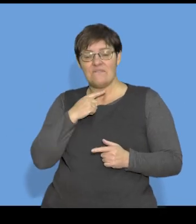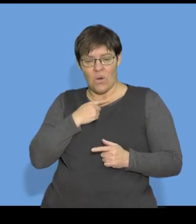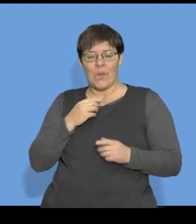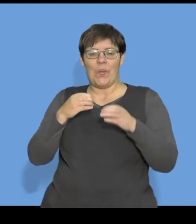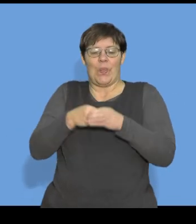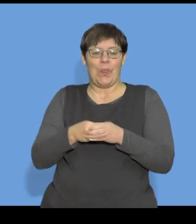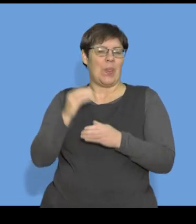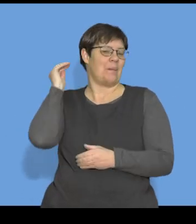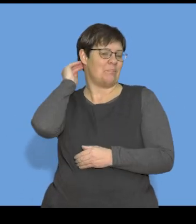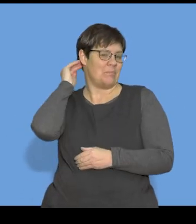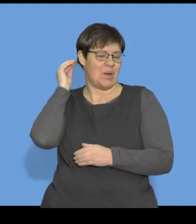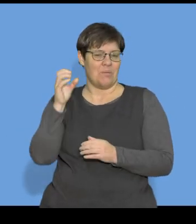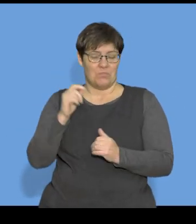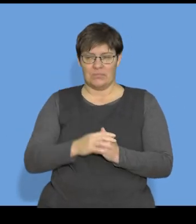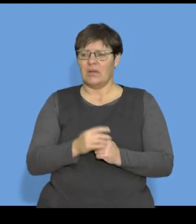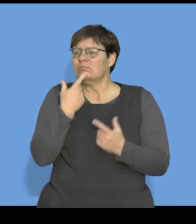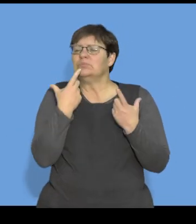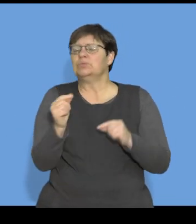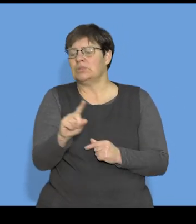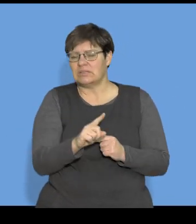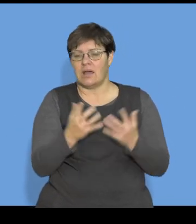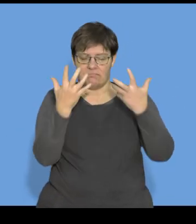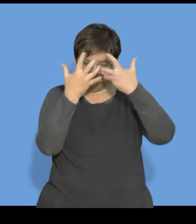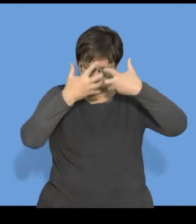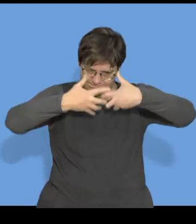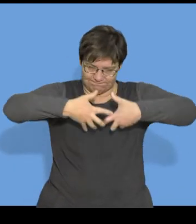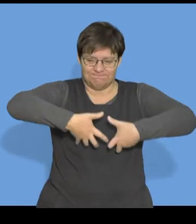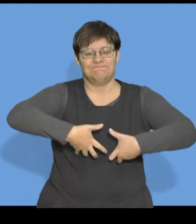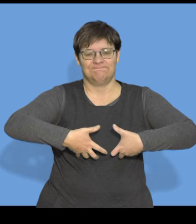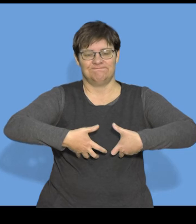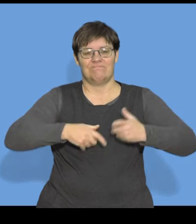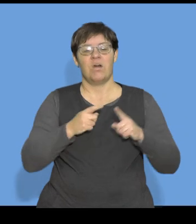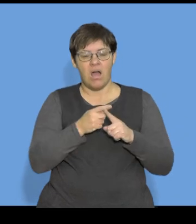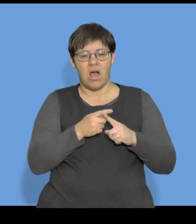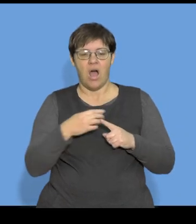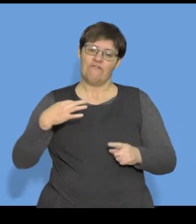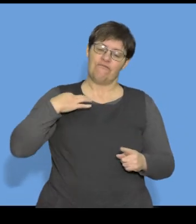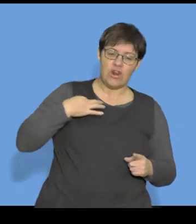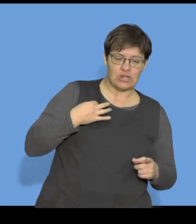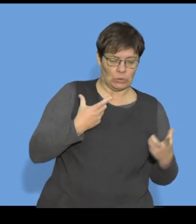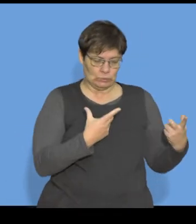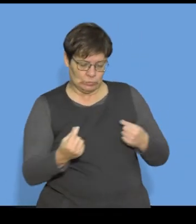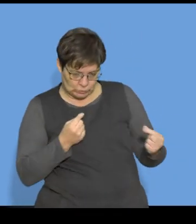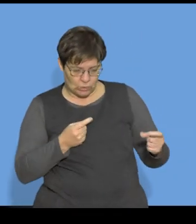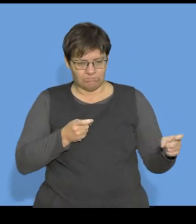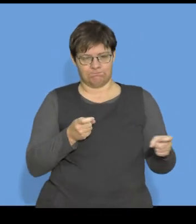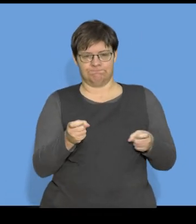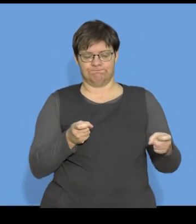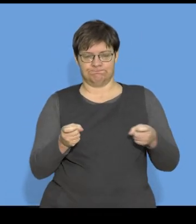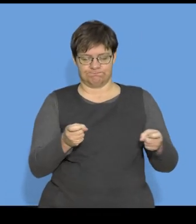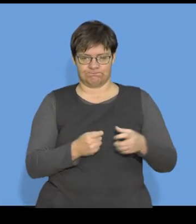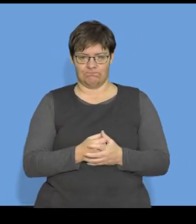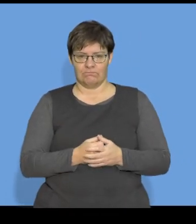the smaller part of the brain. What does it do? It coordinates all voluntary.